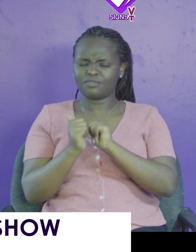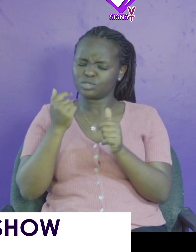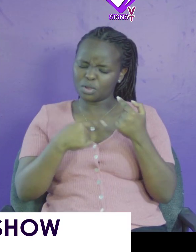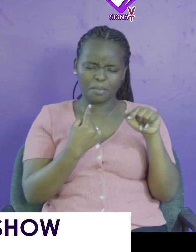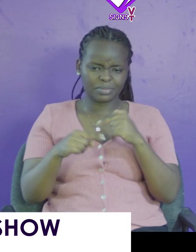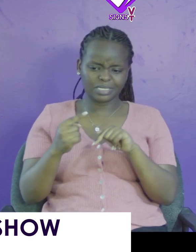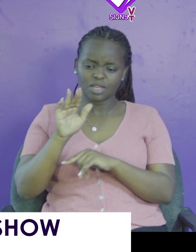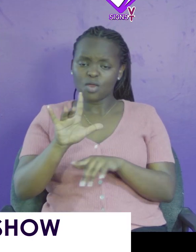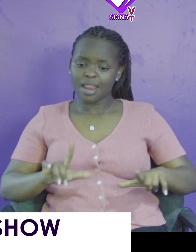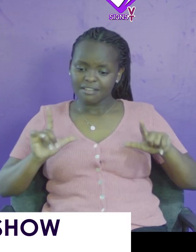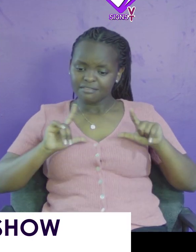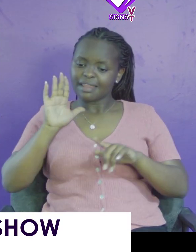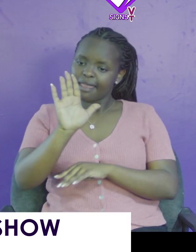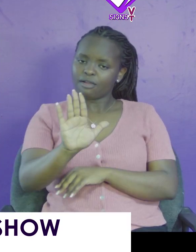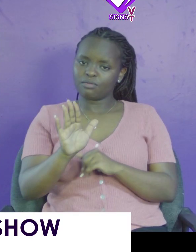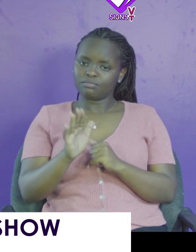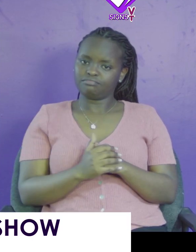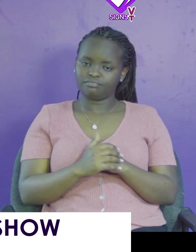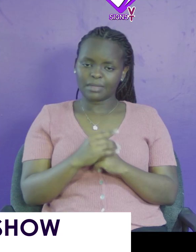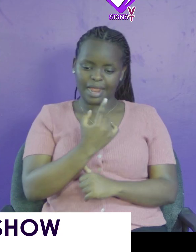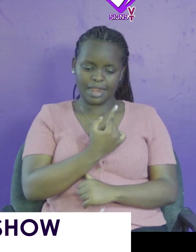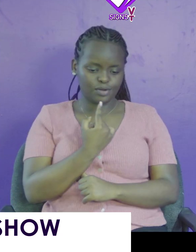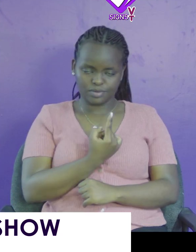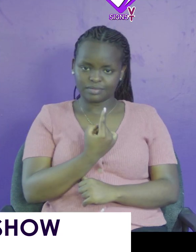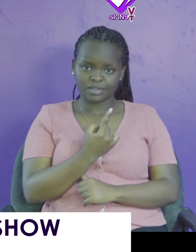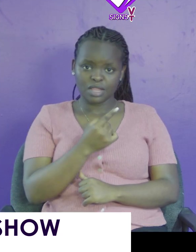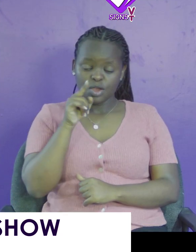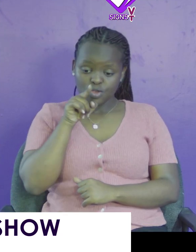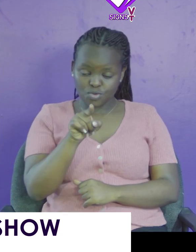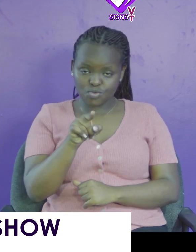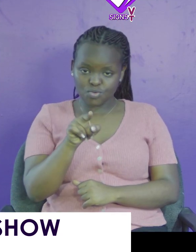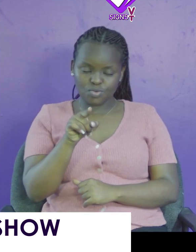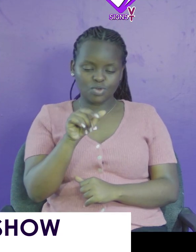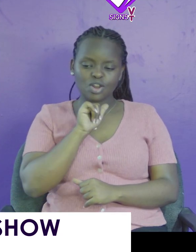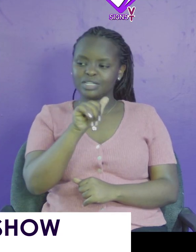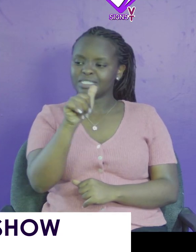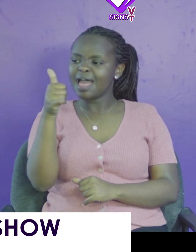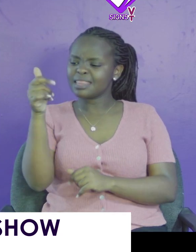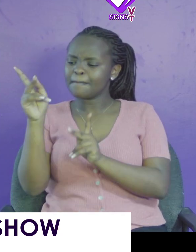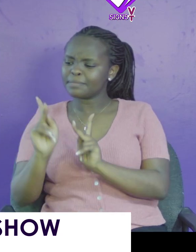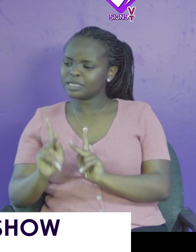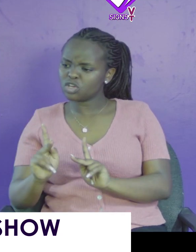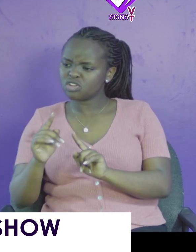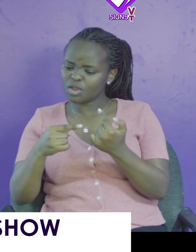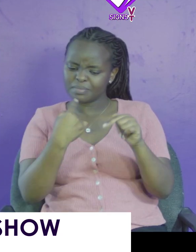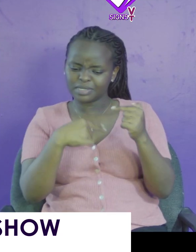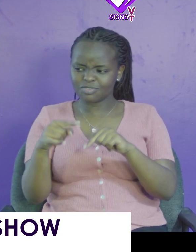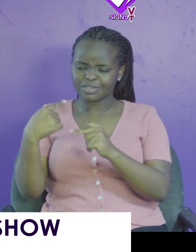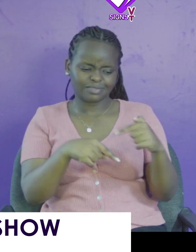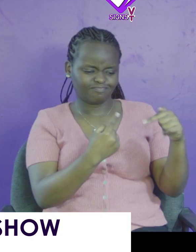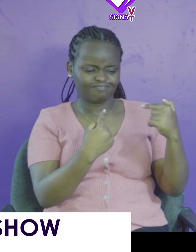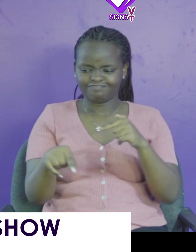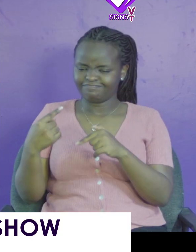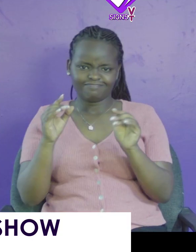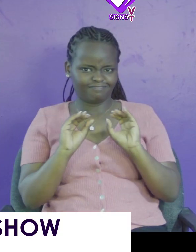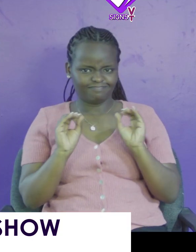is your life. Okay. You are you. You are not someone. You are not competing to live. When God wakes up you